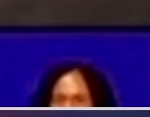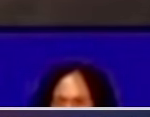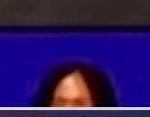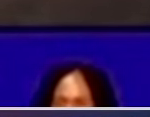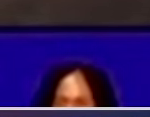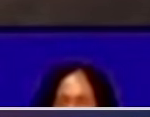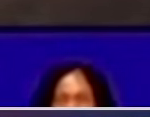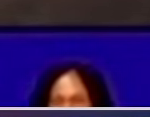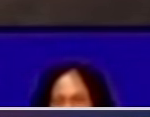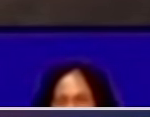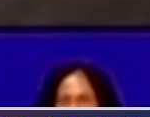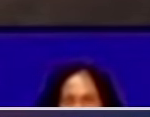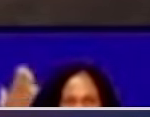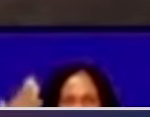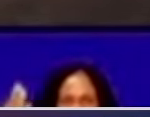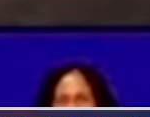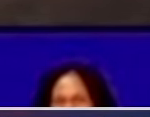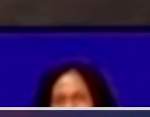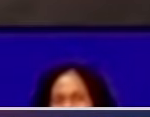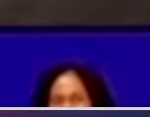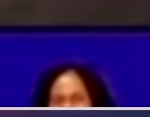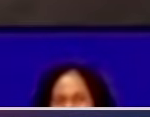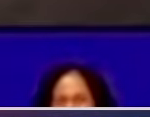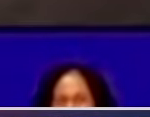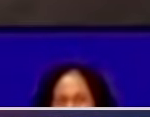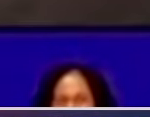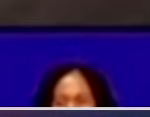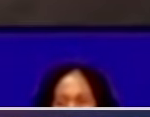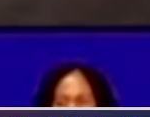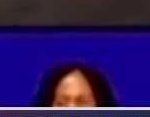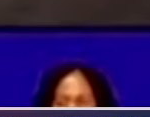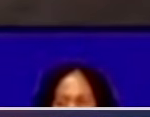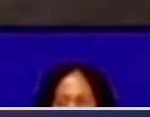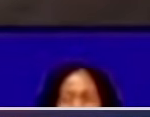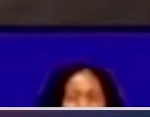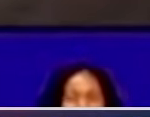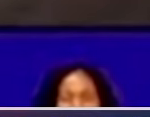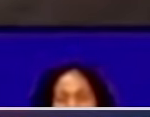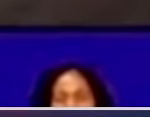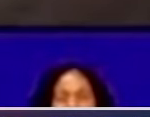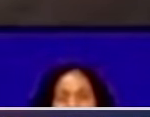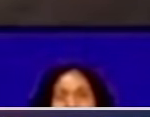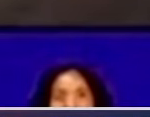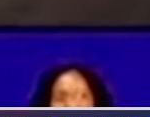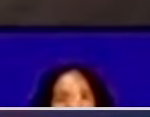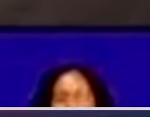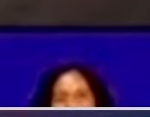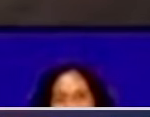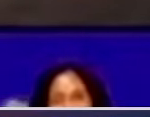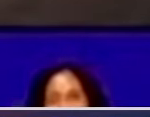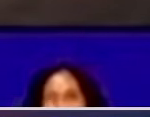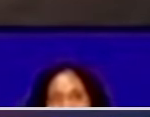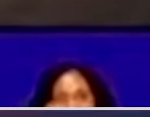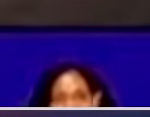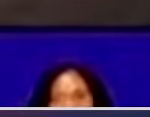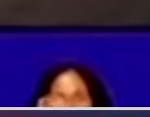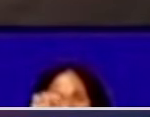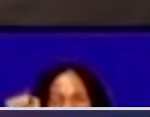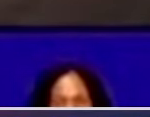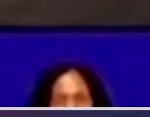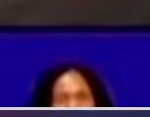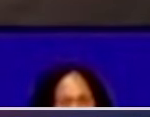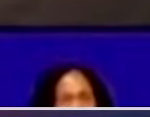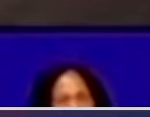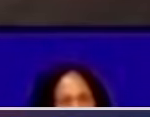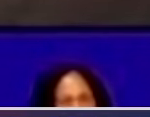dark ages? Of course not. Why does Minister Patricia de Lille still have a job with Public Works?